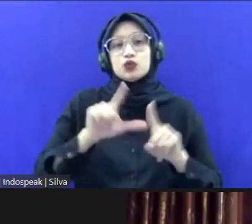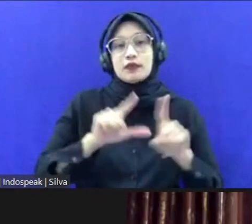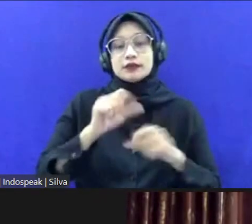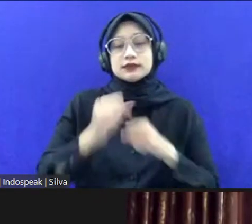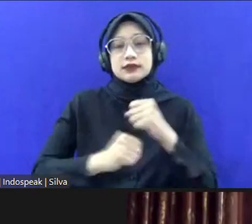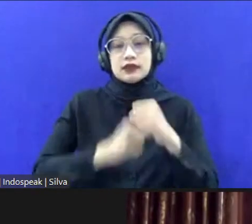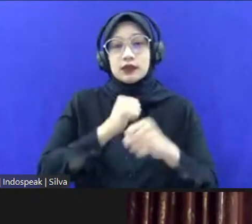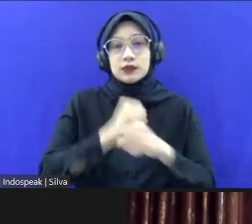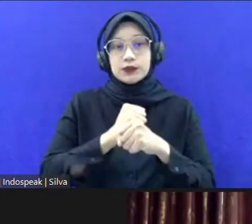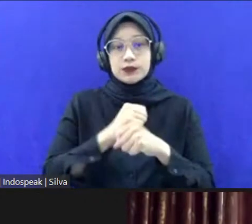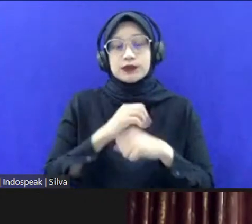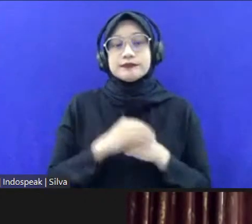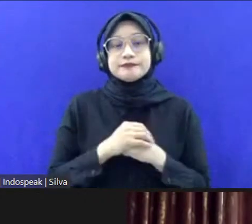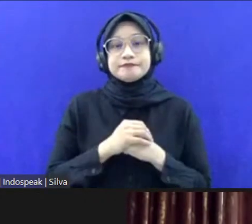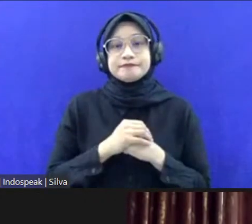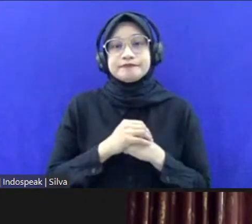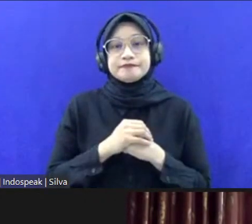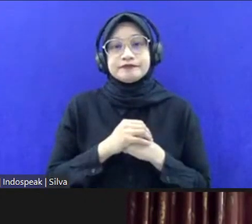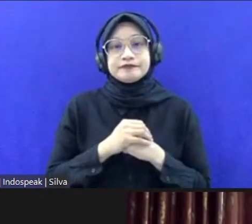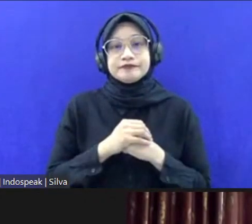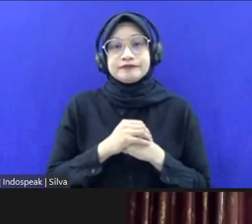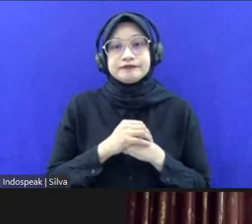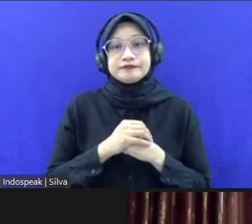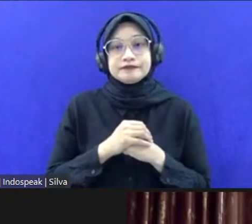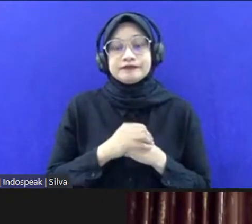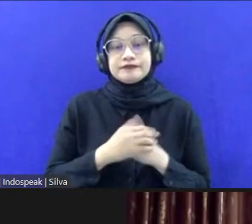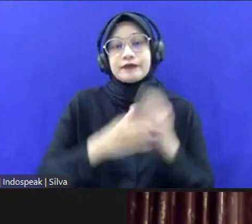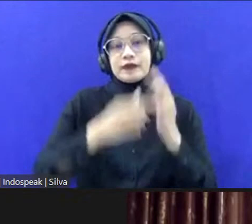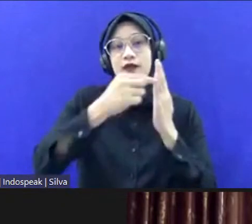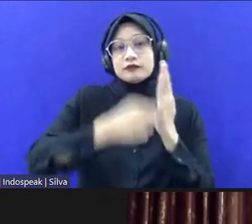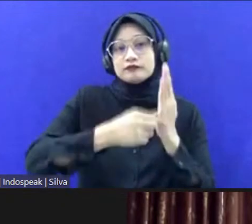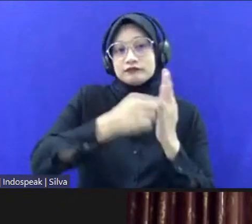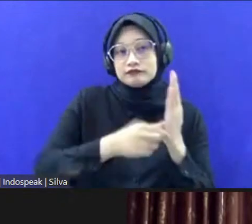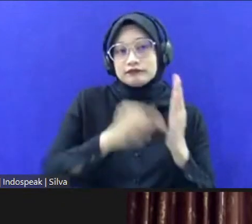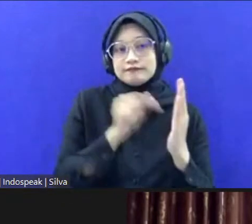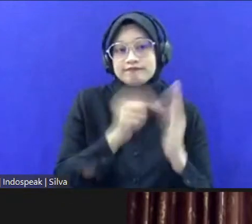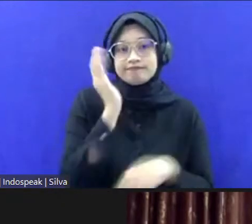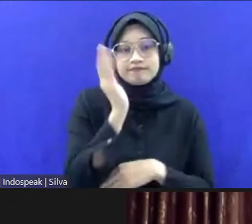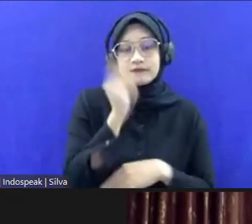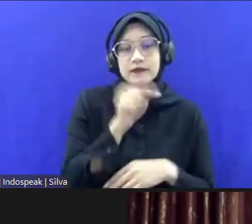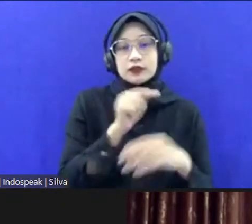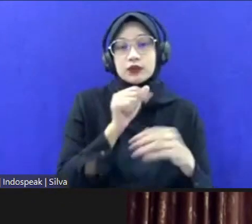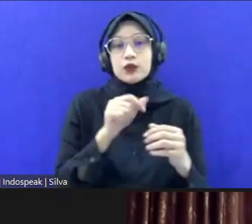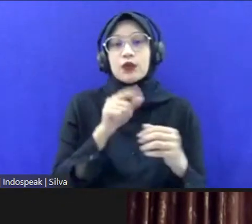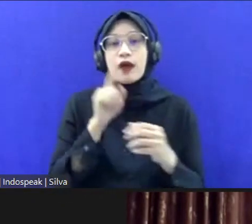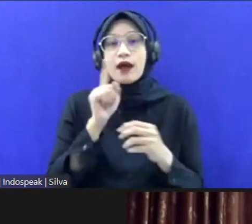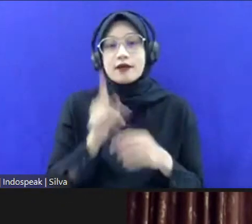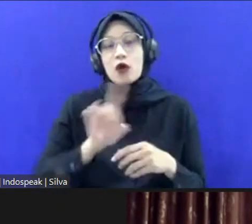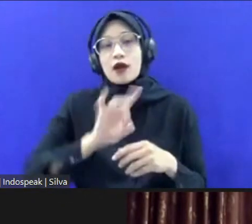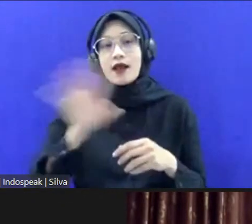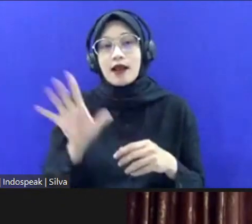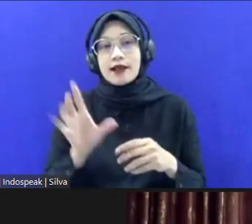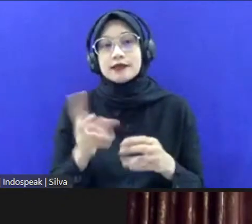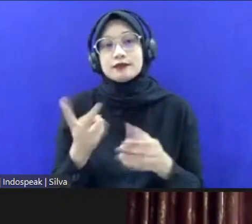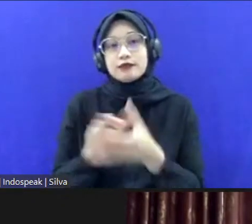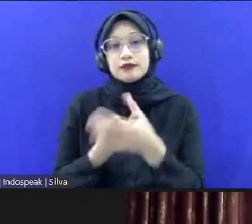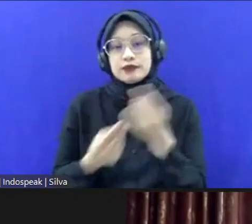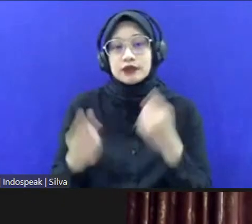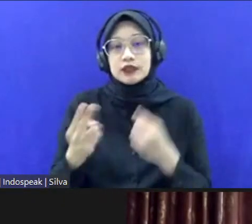like to introduce the co-authors of the paper today. We have Irma Hidayana from